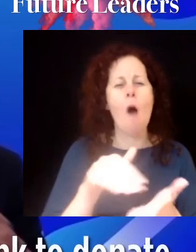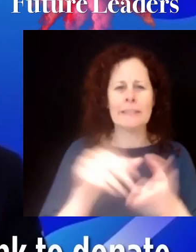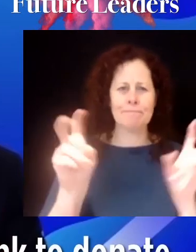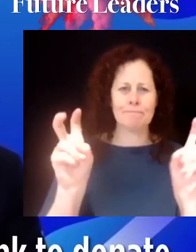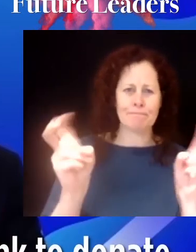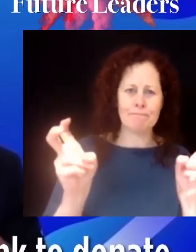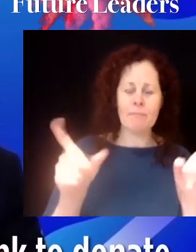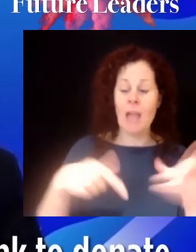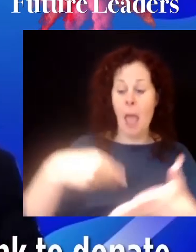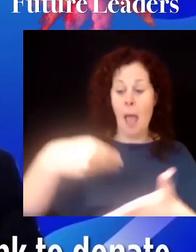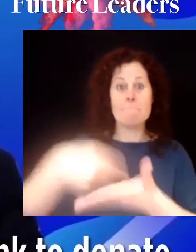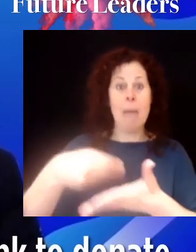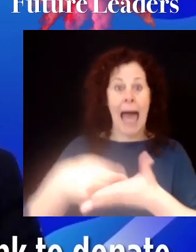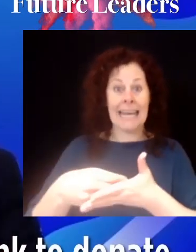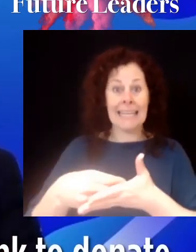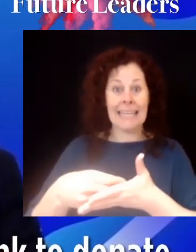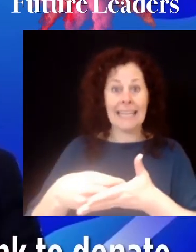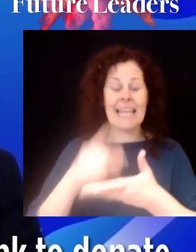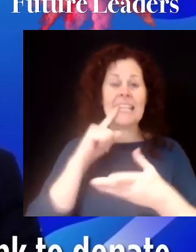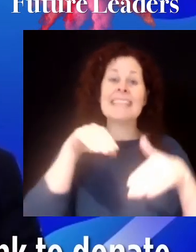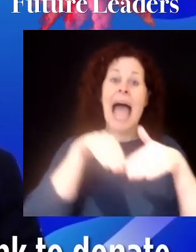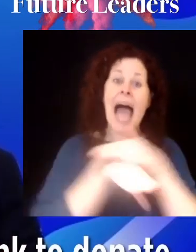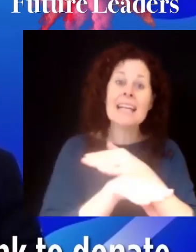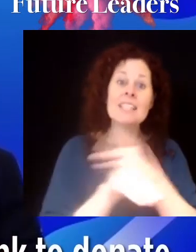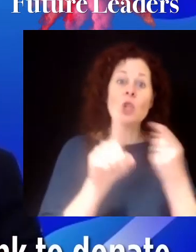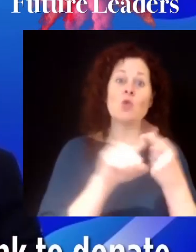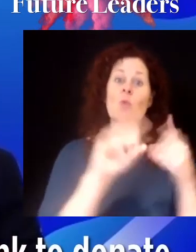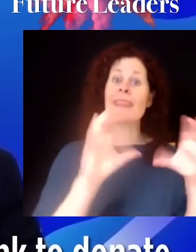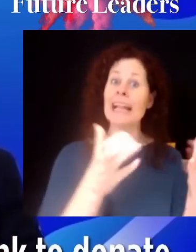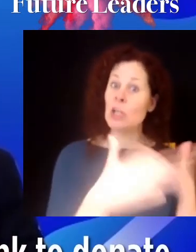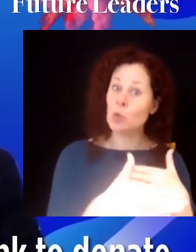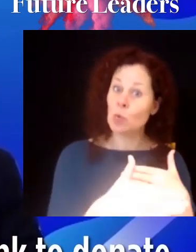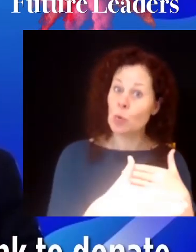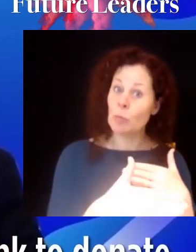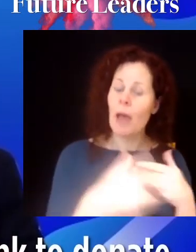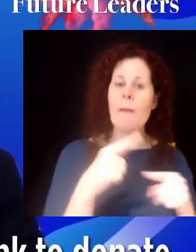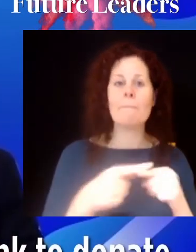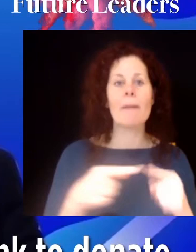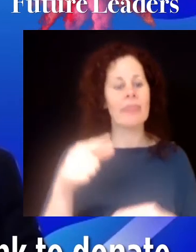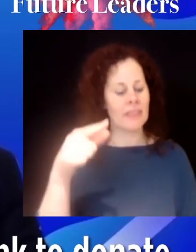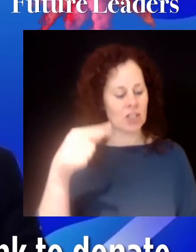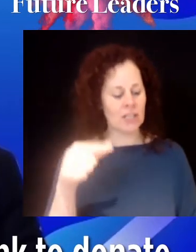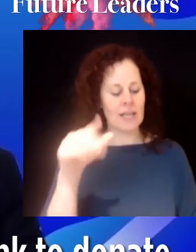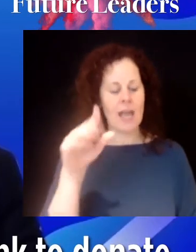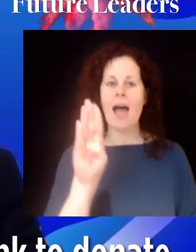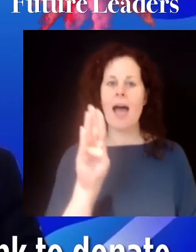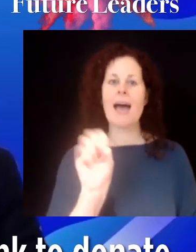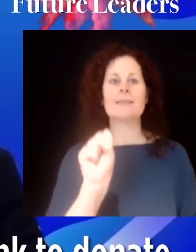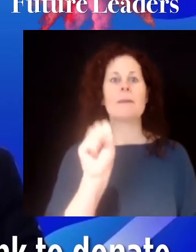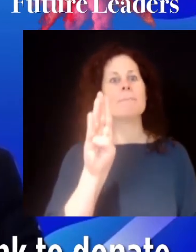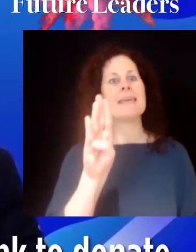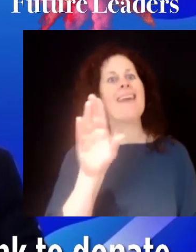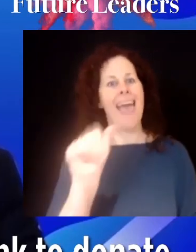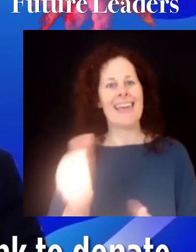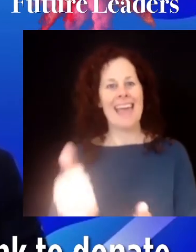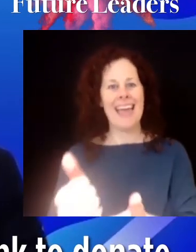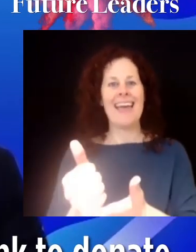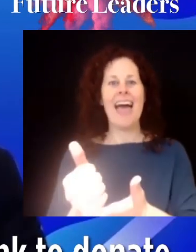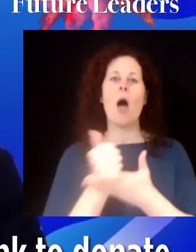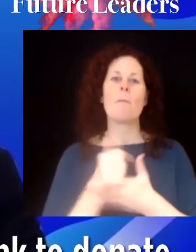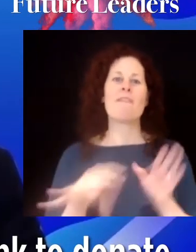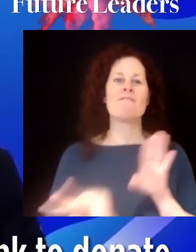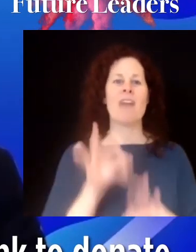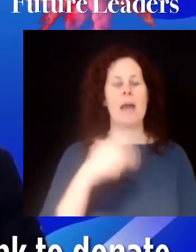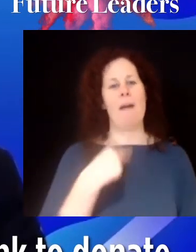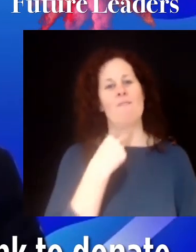you'll hear this often. The dollars may have given access to the classroom, but the GSBA community